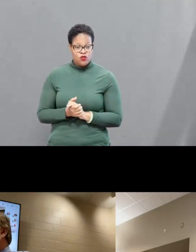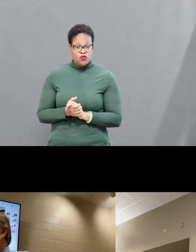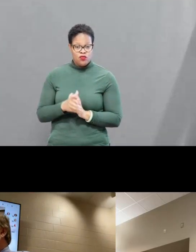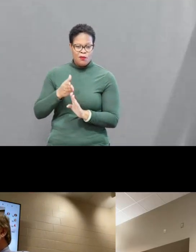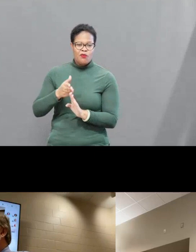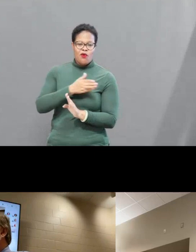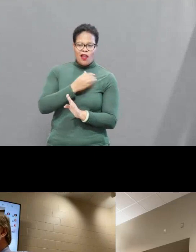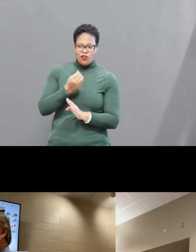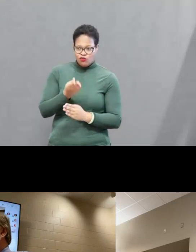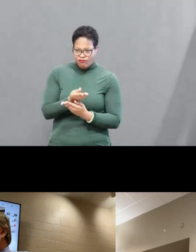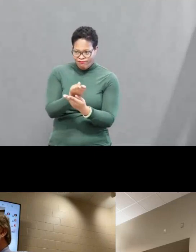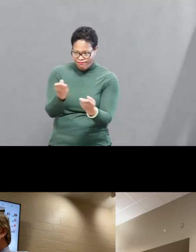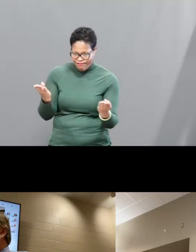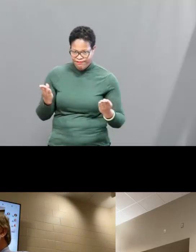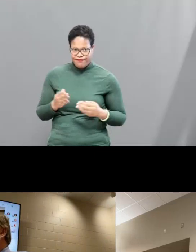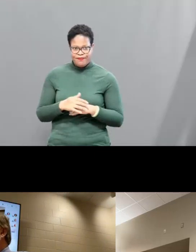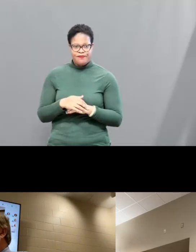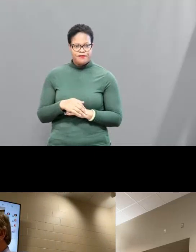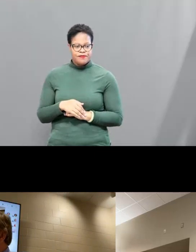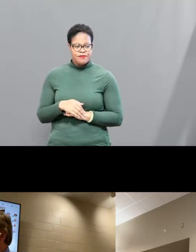prior to bringing it to the board.